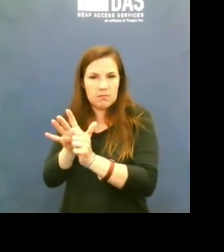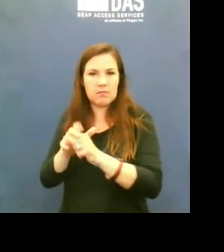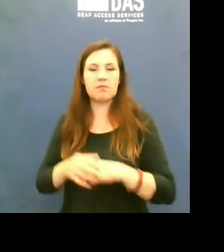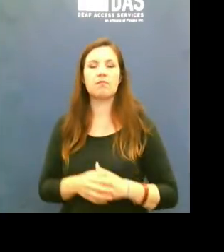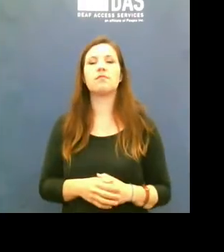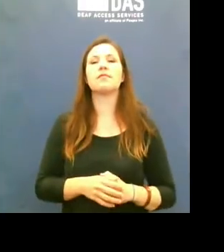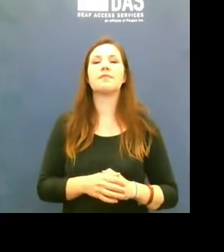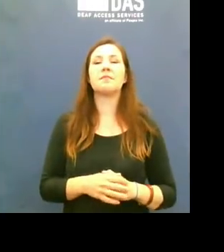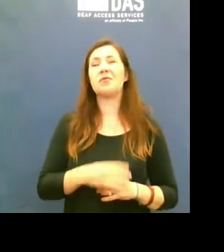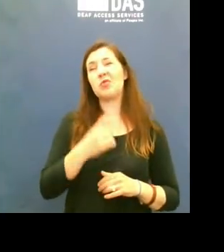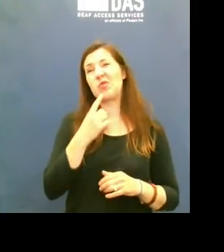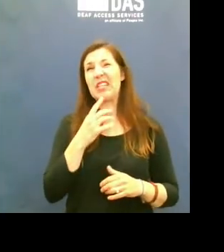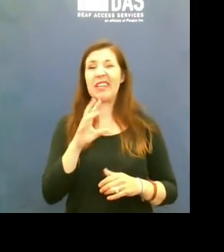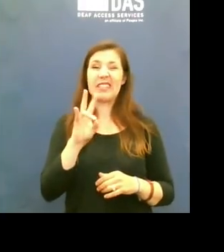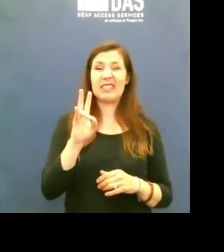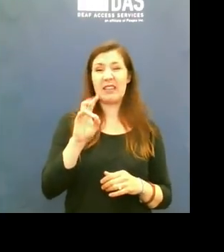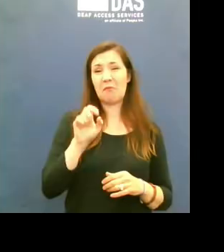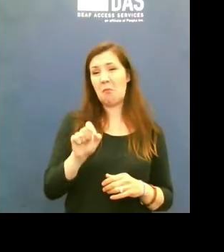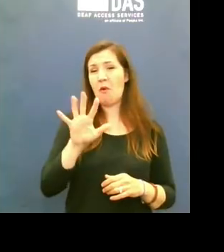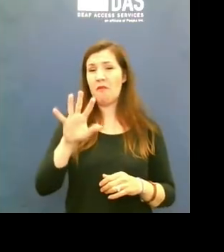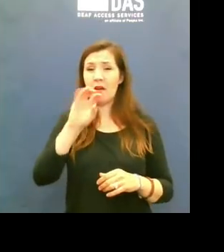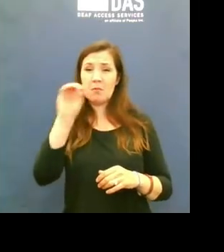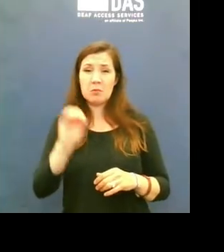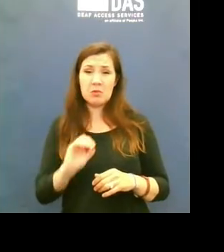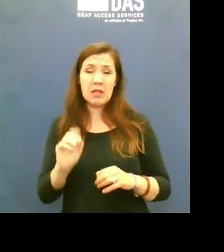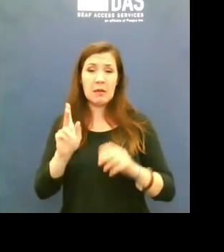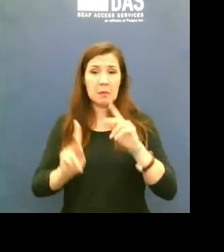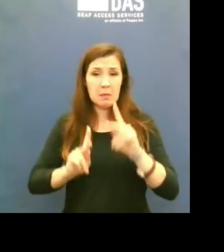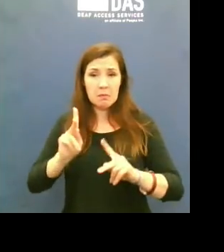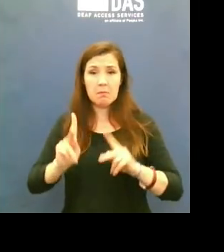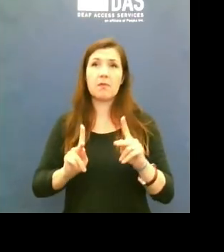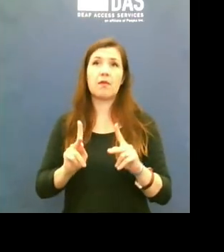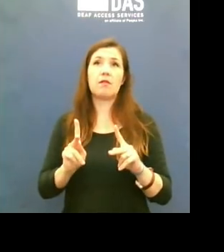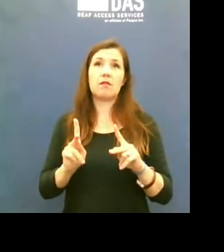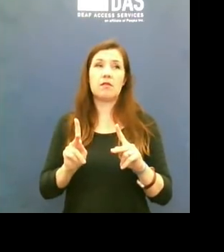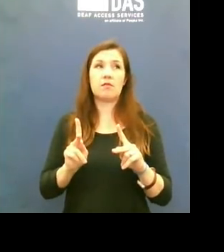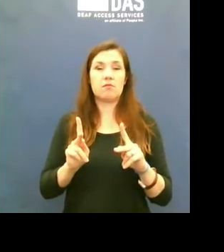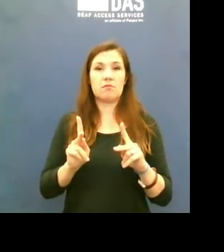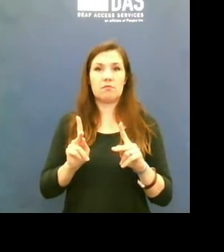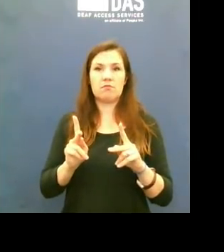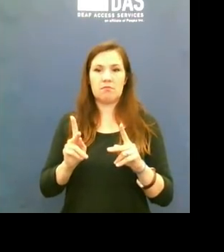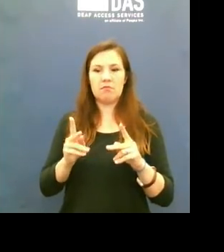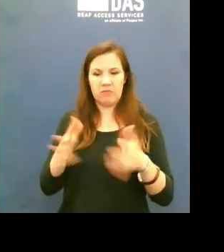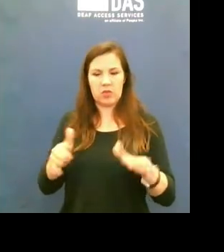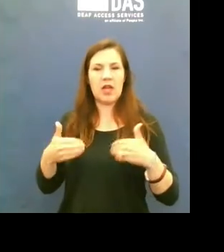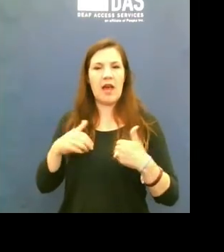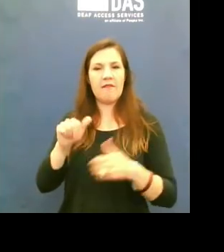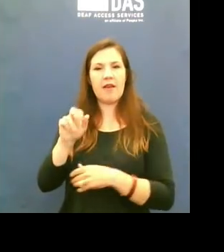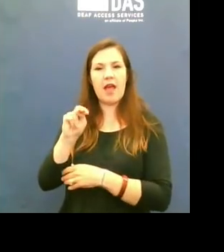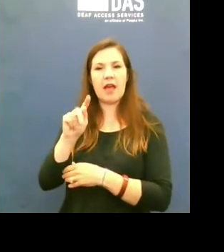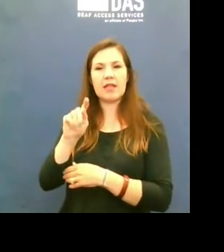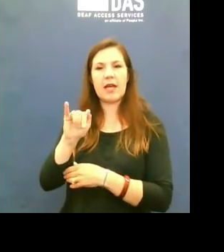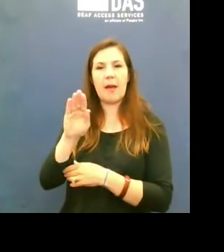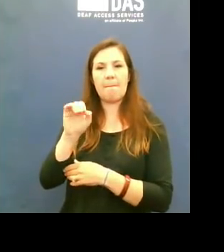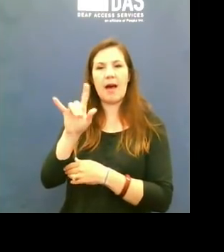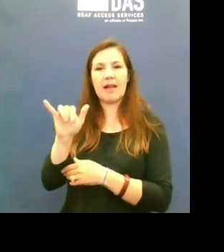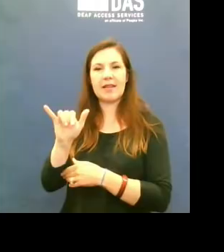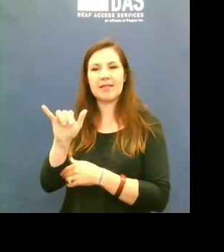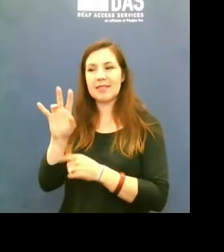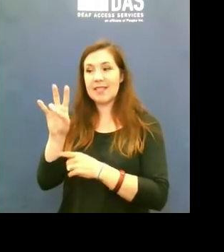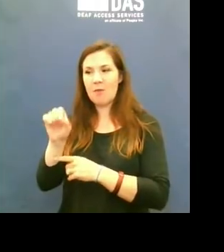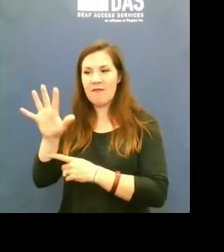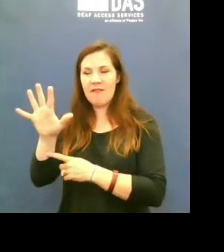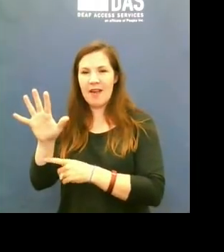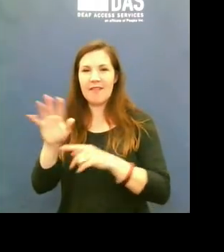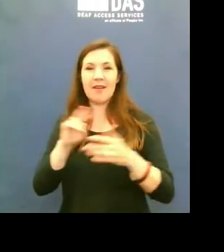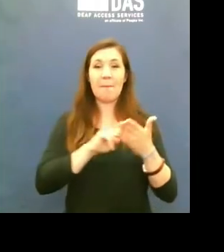you roughly say that 7.5% of the population has antibodies, that means 92.5% of the